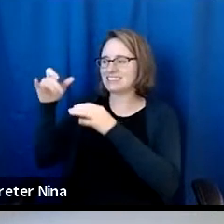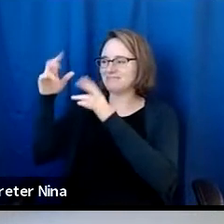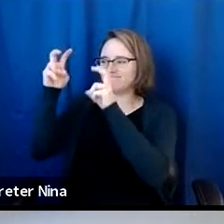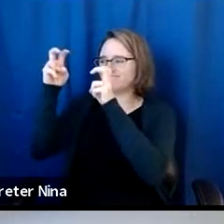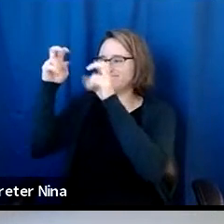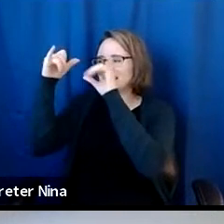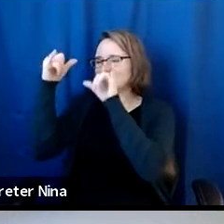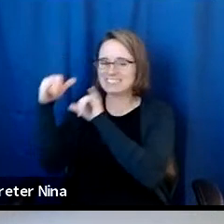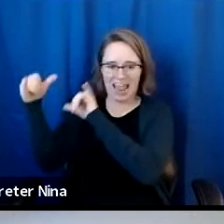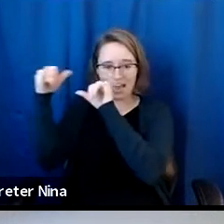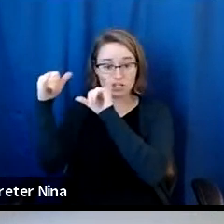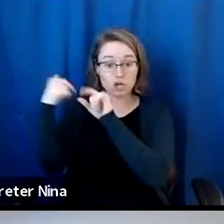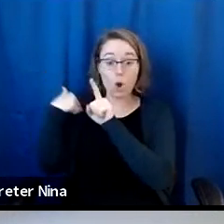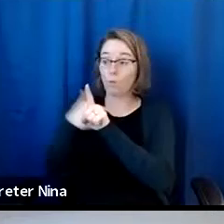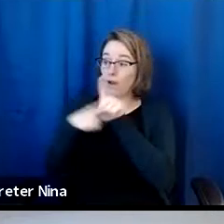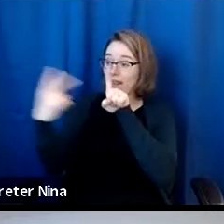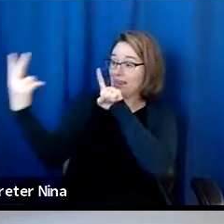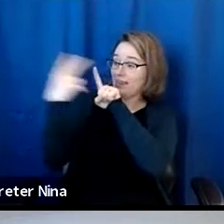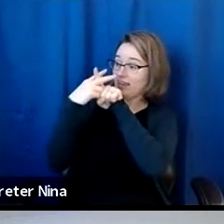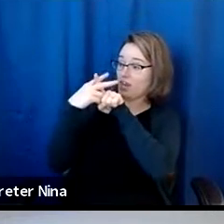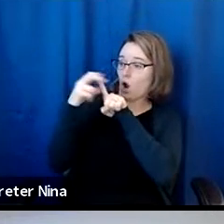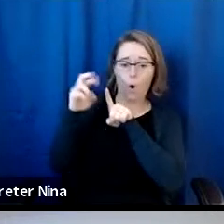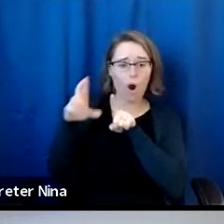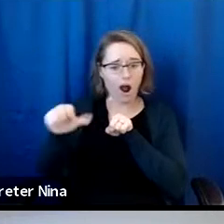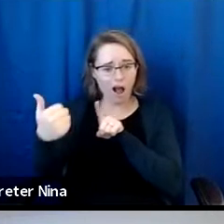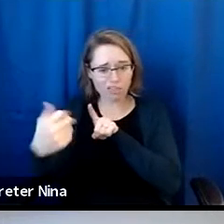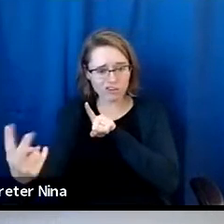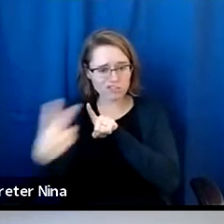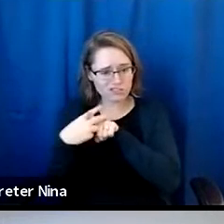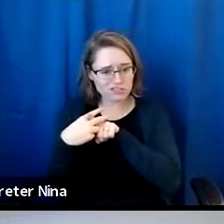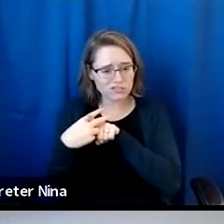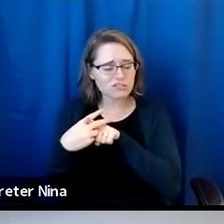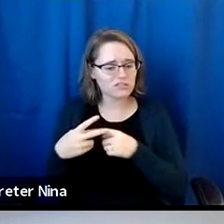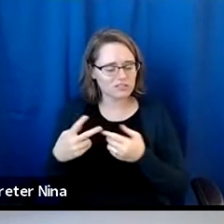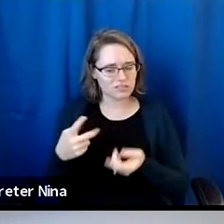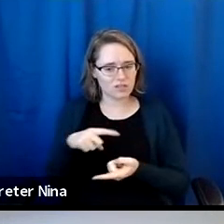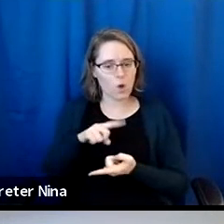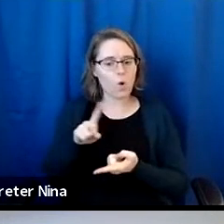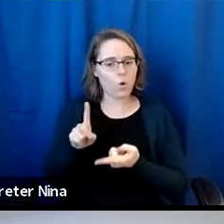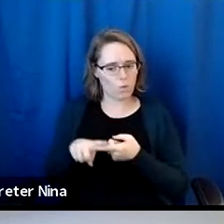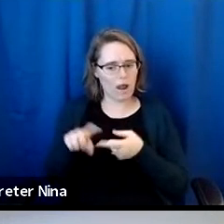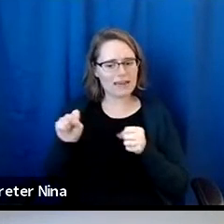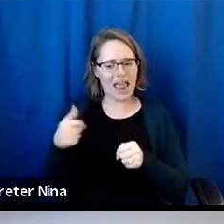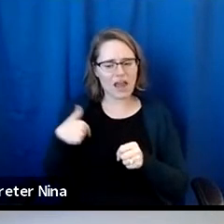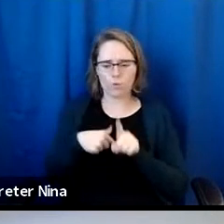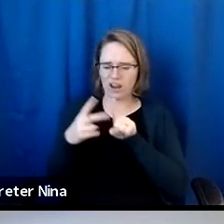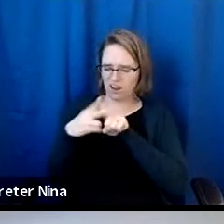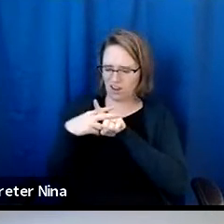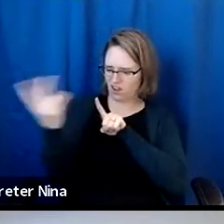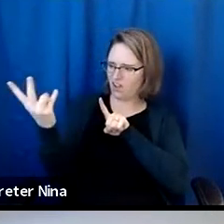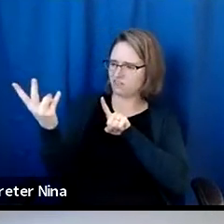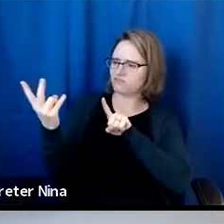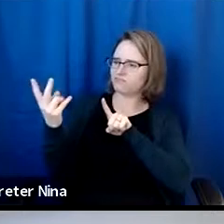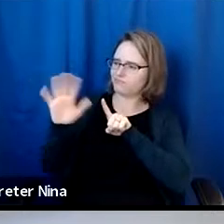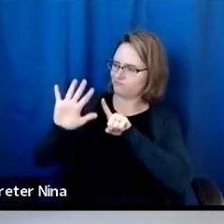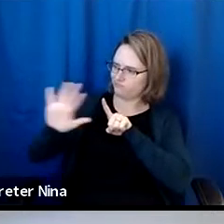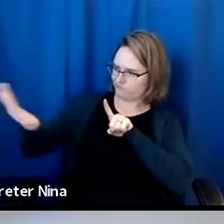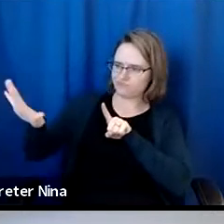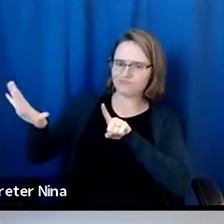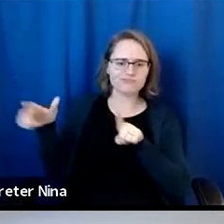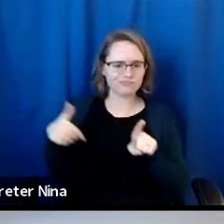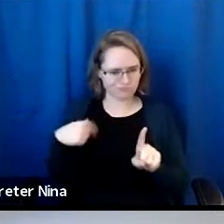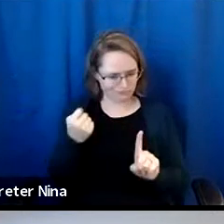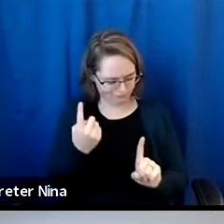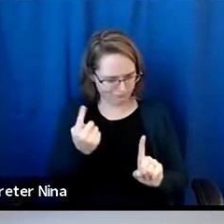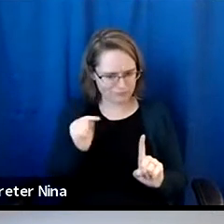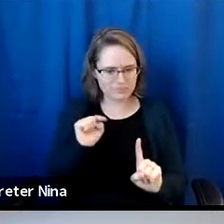that either we put on ourselves or that others put on ourselves? And when can we, kind of step out and go, I get that, right? I know that for